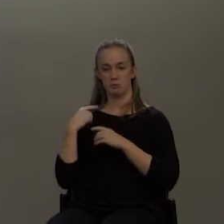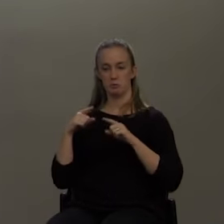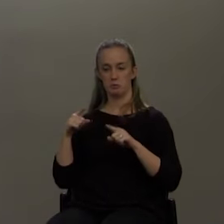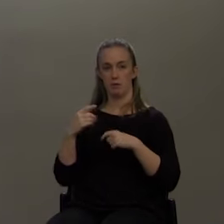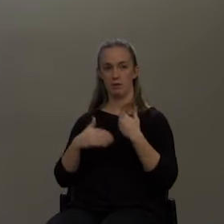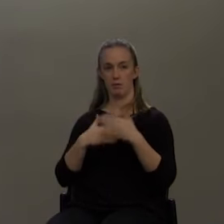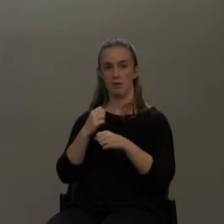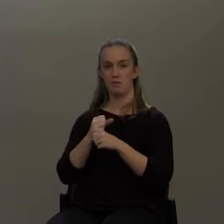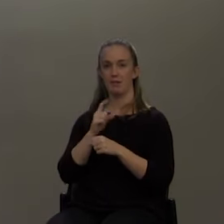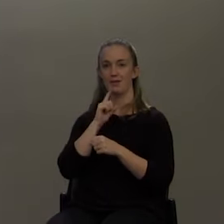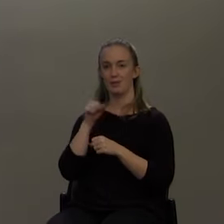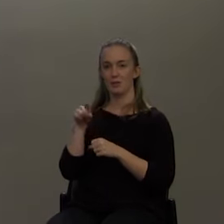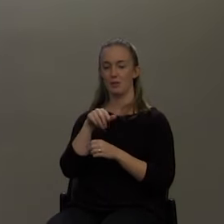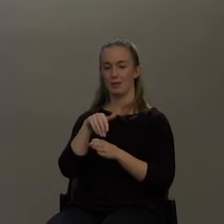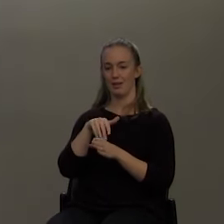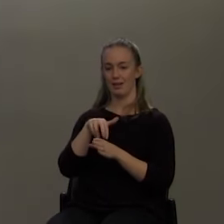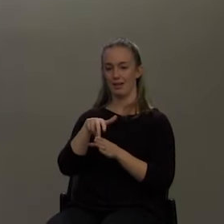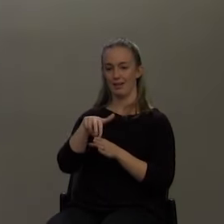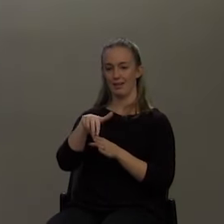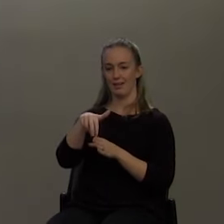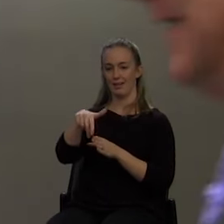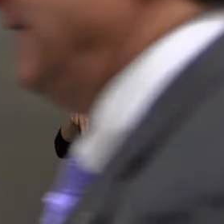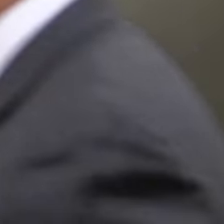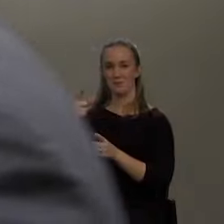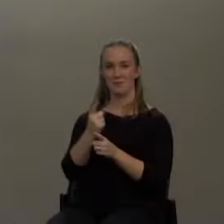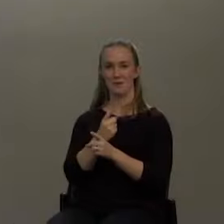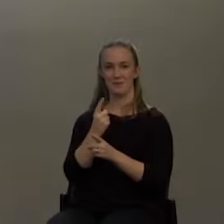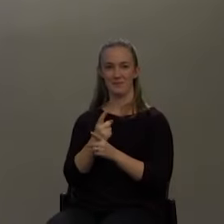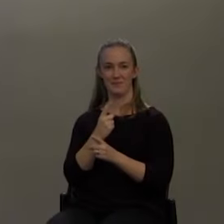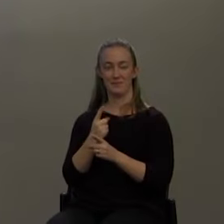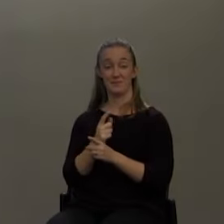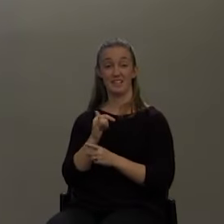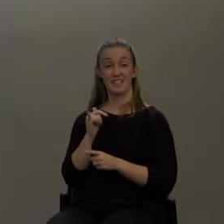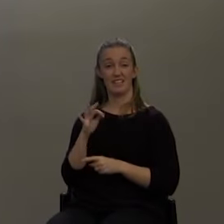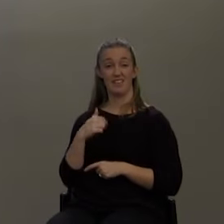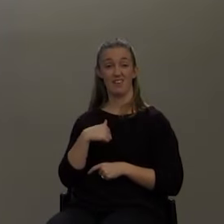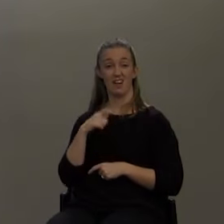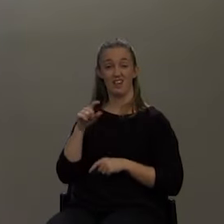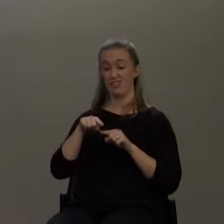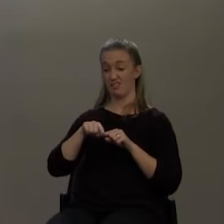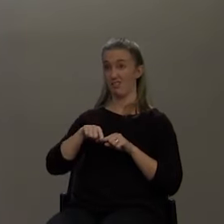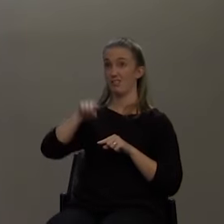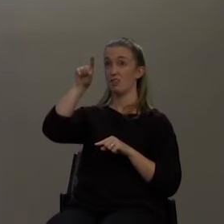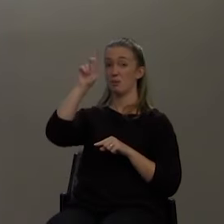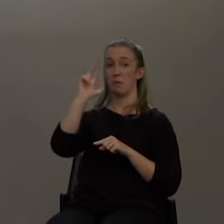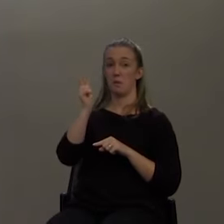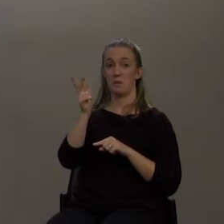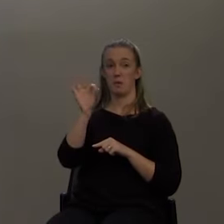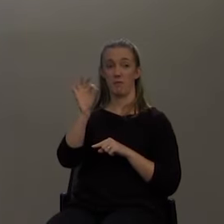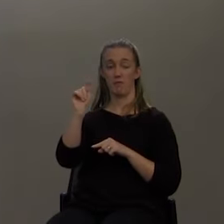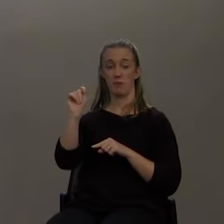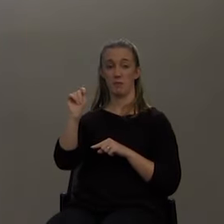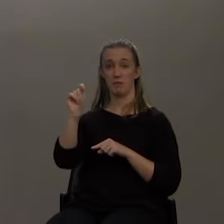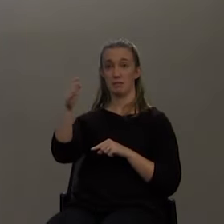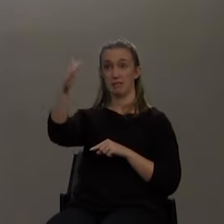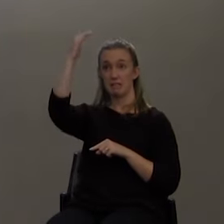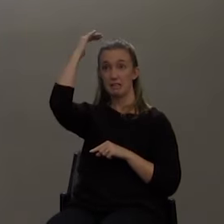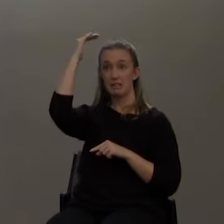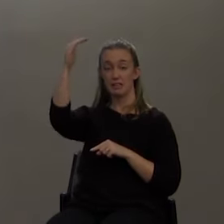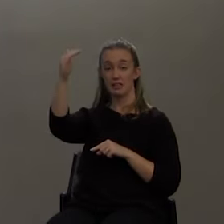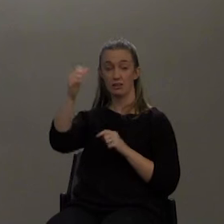help you ride that line properly. Is because if I need 30-foot ceiling heights, for example, with my